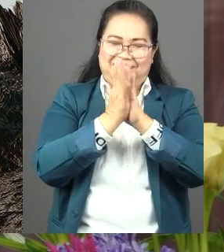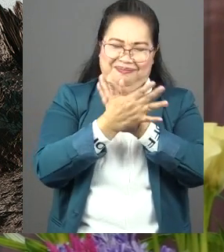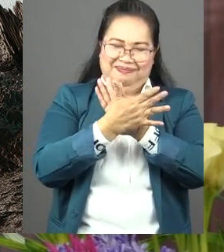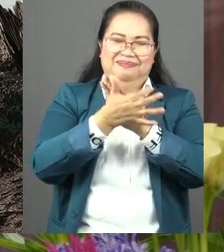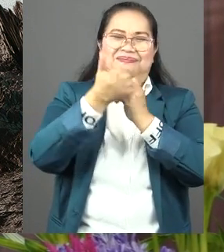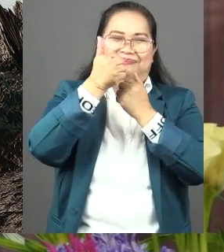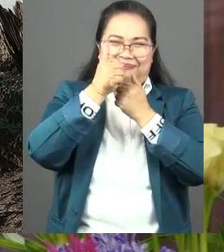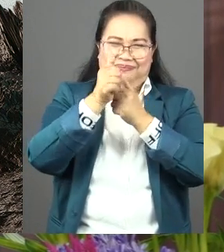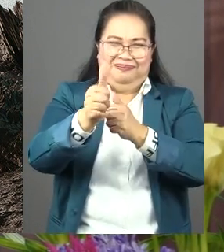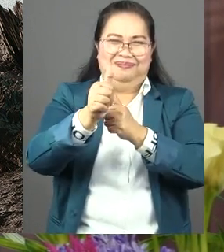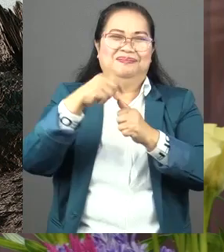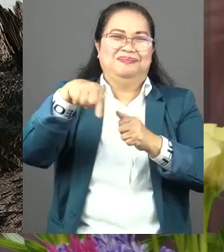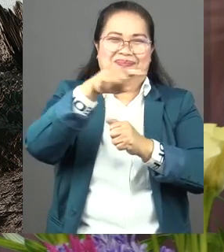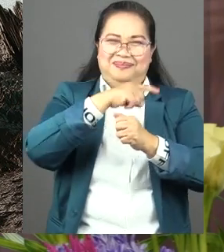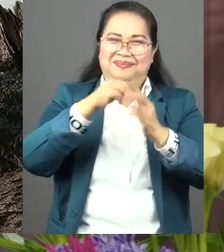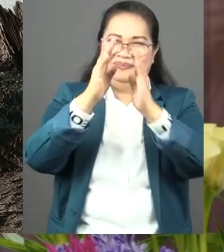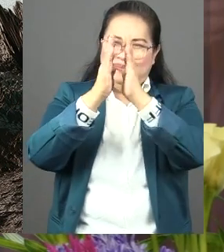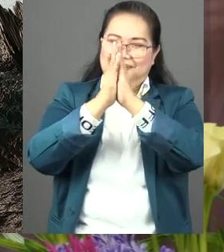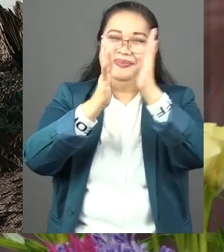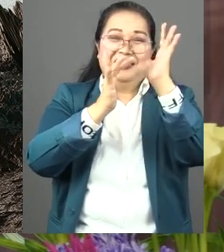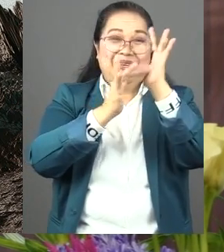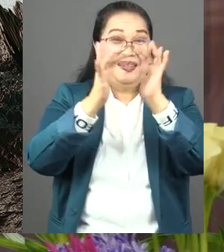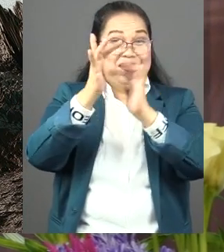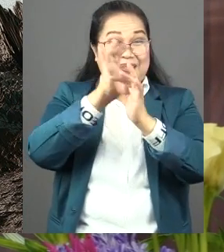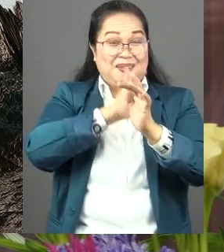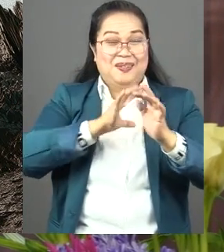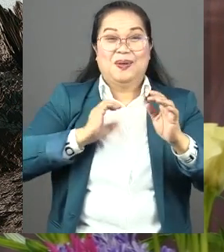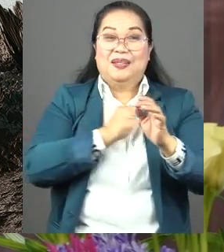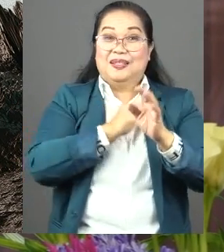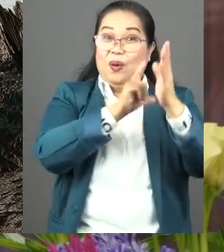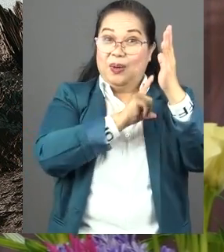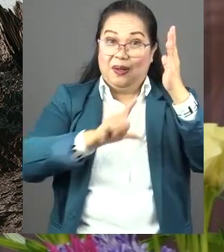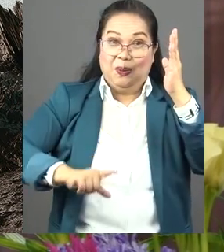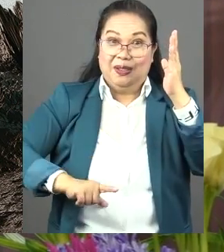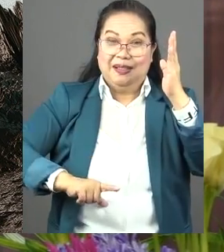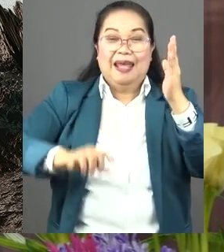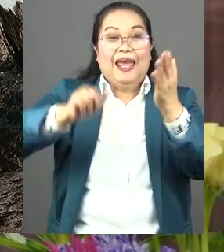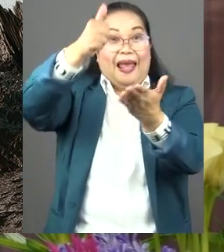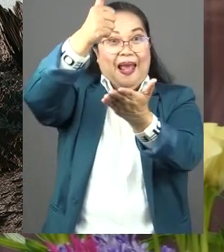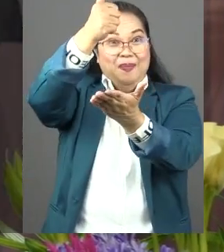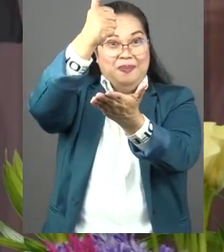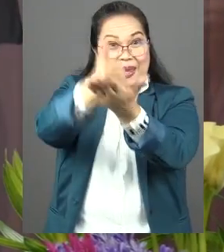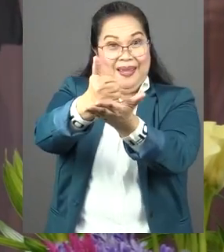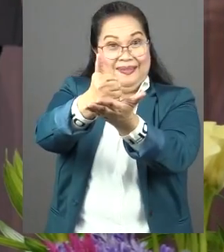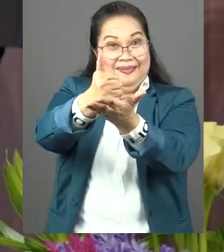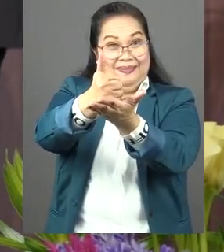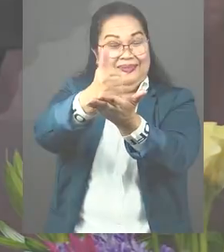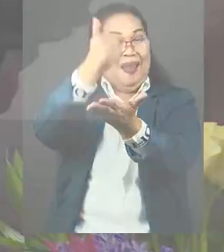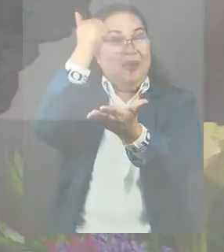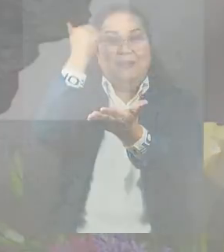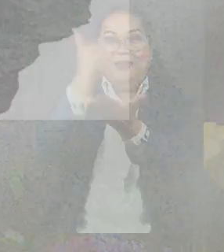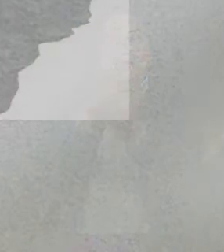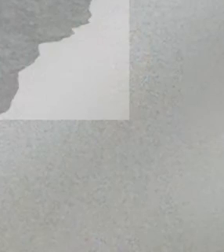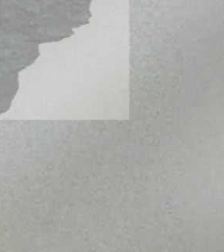this, for we ask this all through Jesus Christ our Lord. Amen and amen.